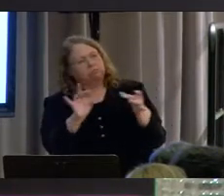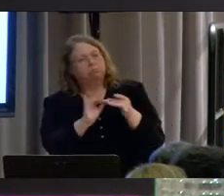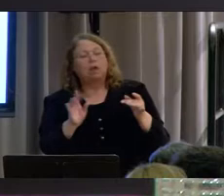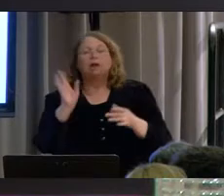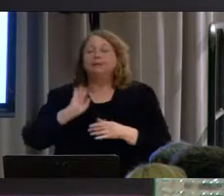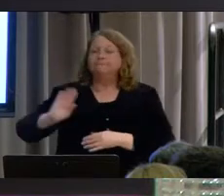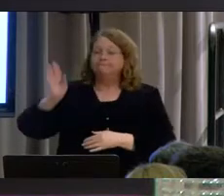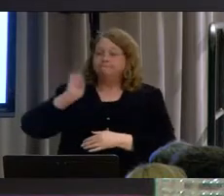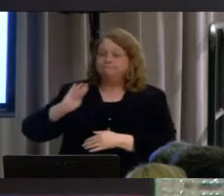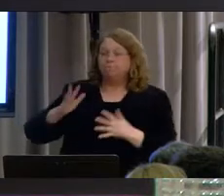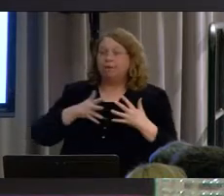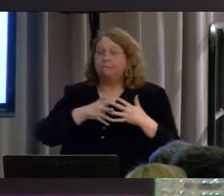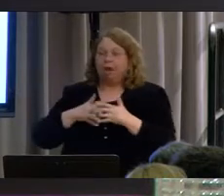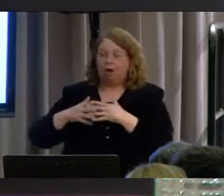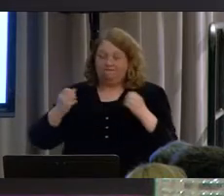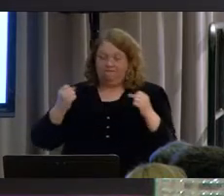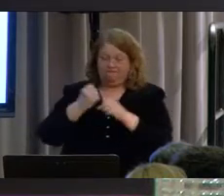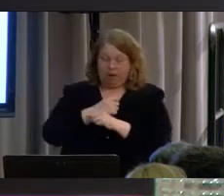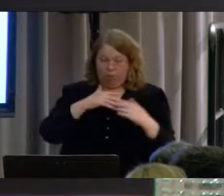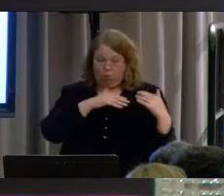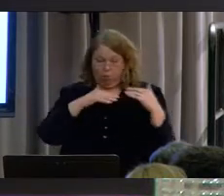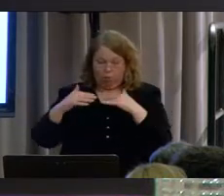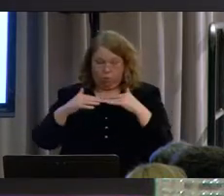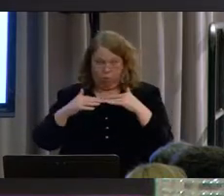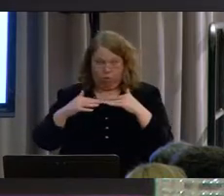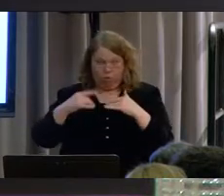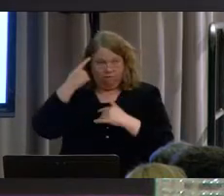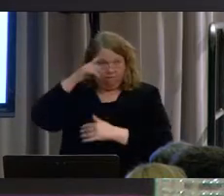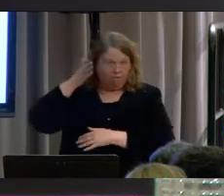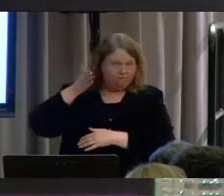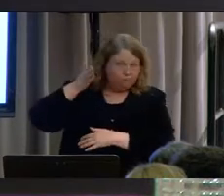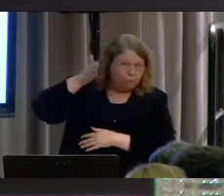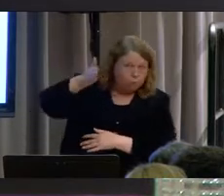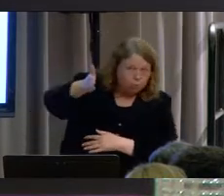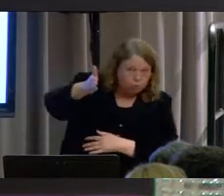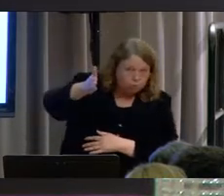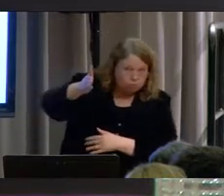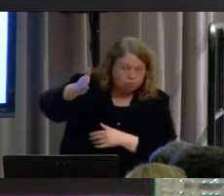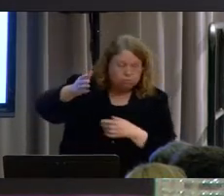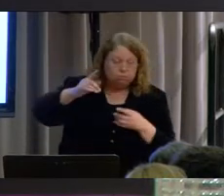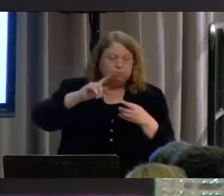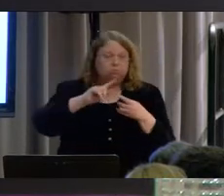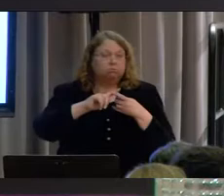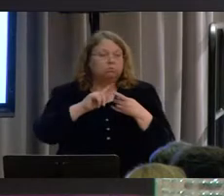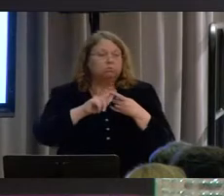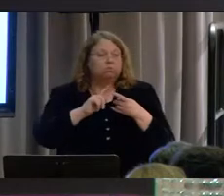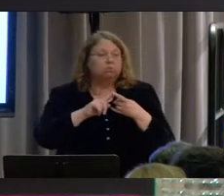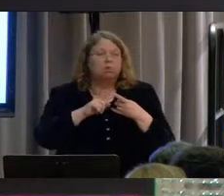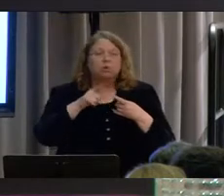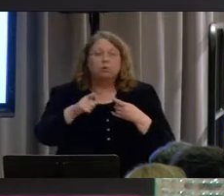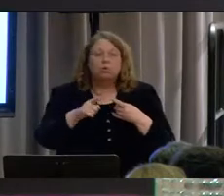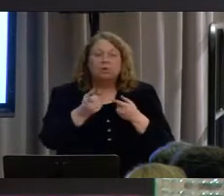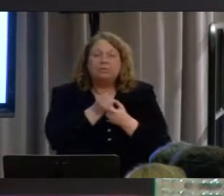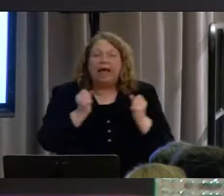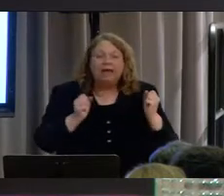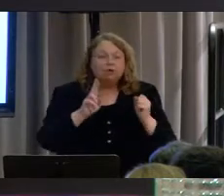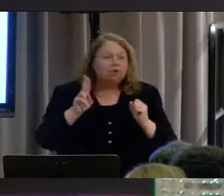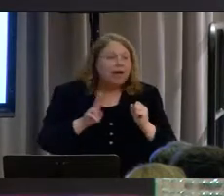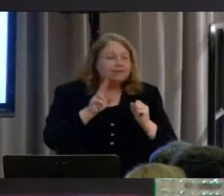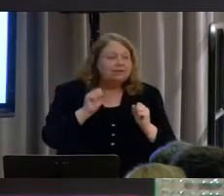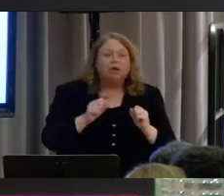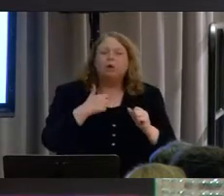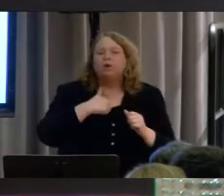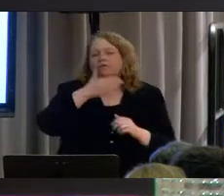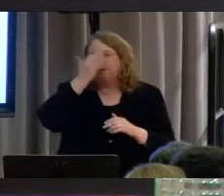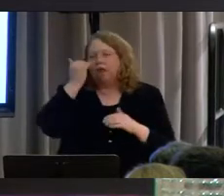when Americans fought a war over the future. A, would you save the United States, which we tend to forget,